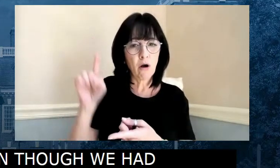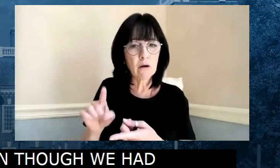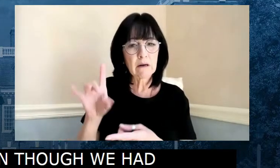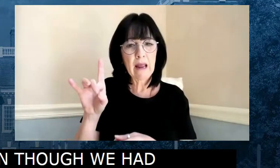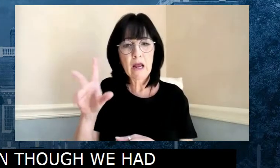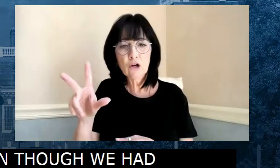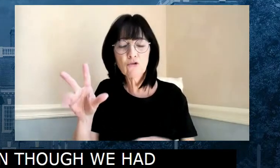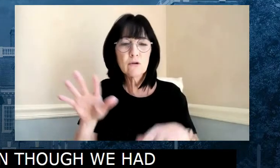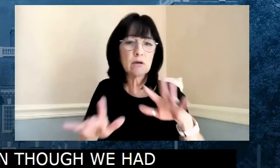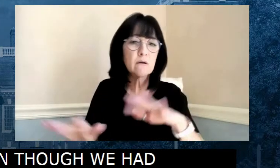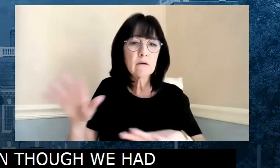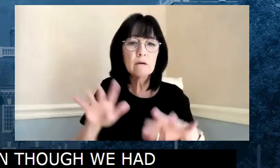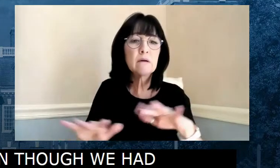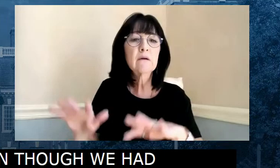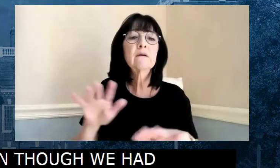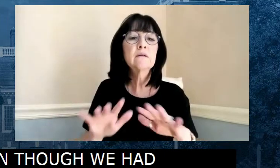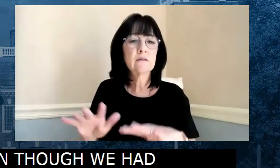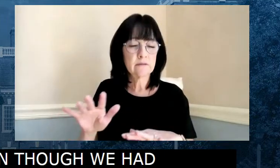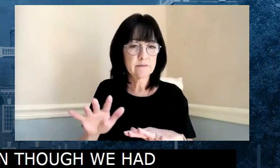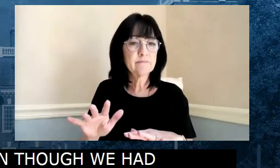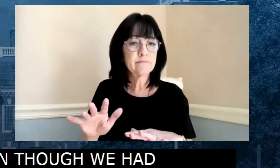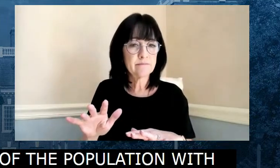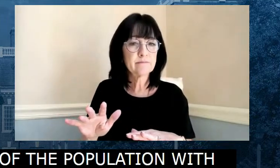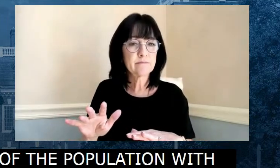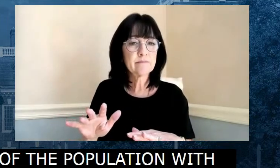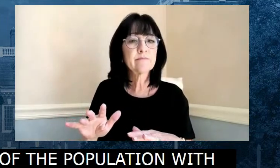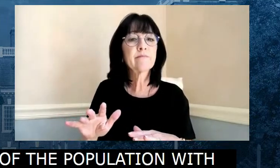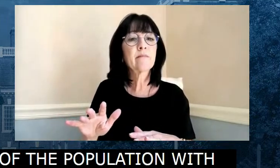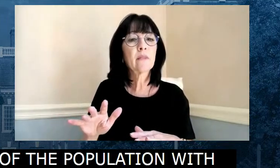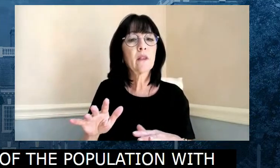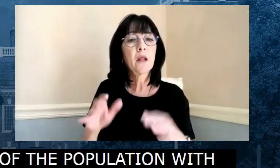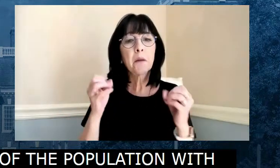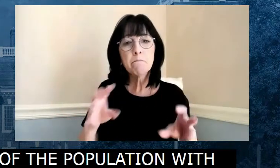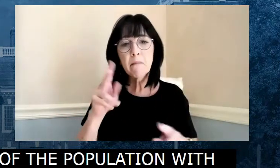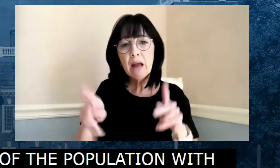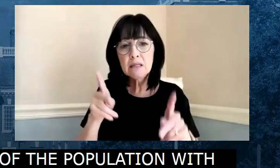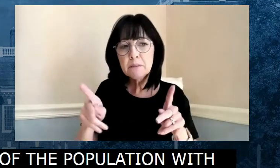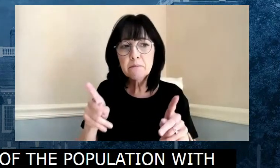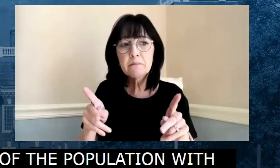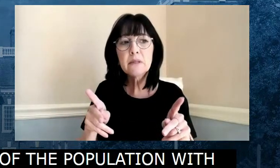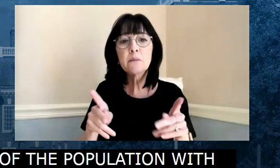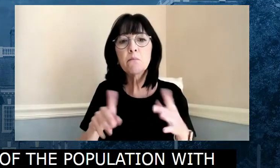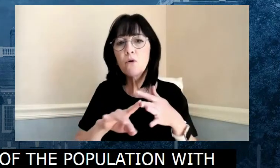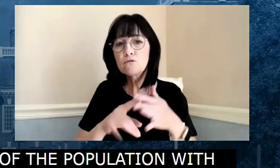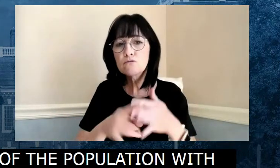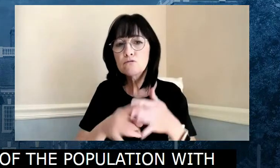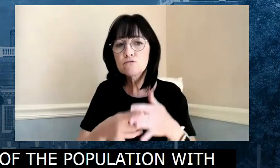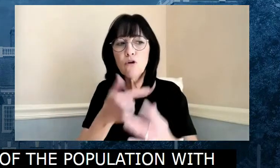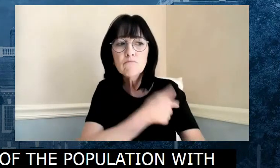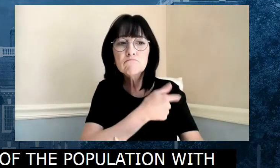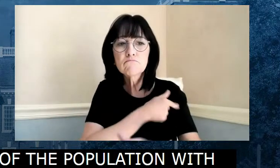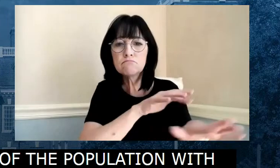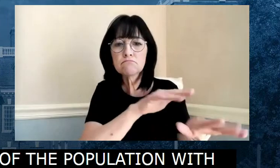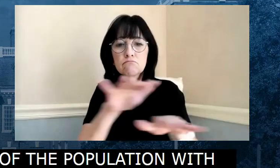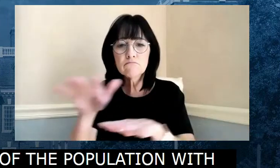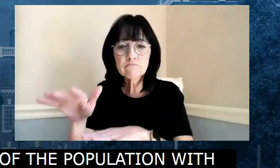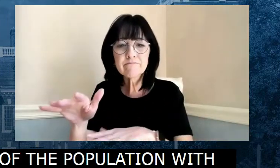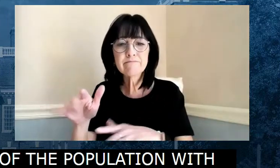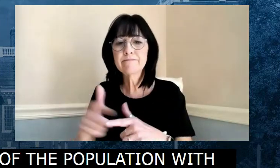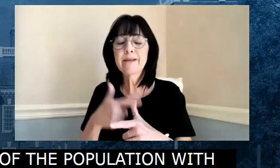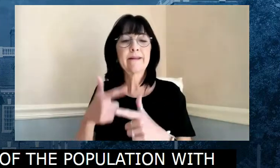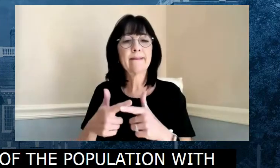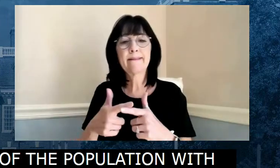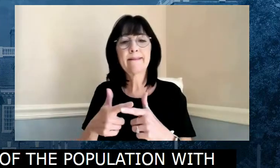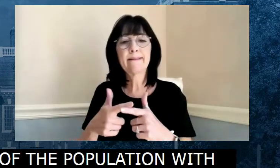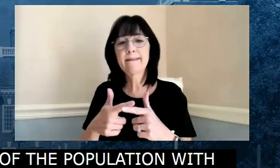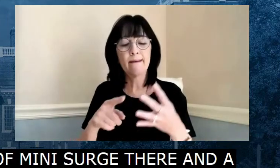one vaccine, another kind of mini surge there, and a peaking of 180